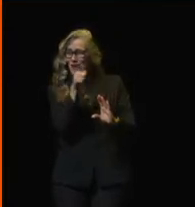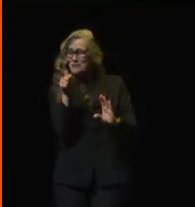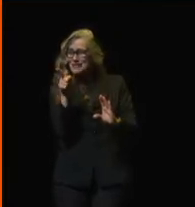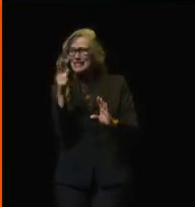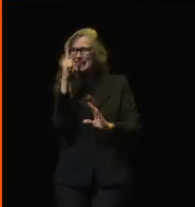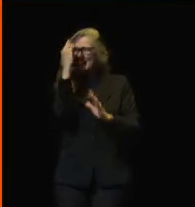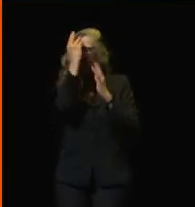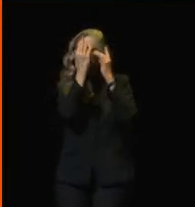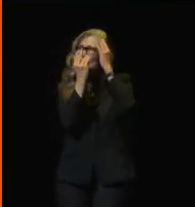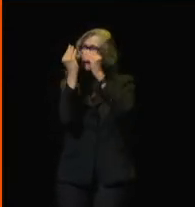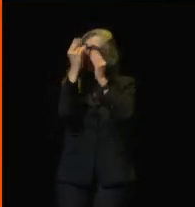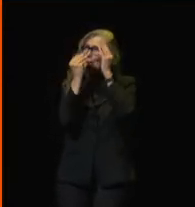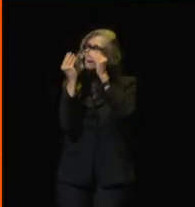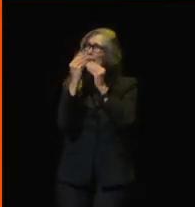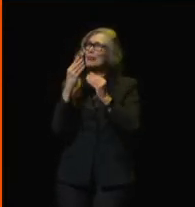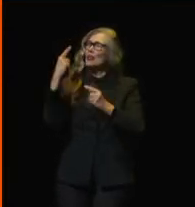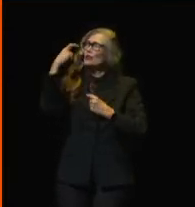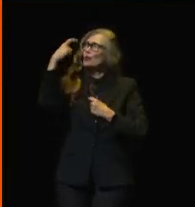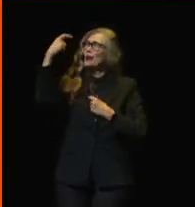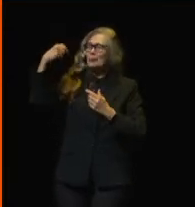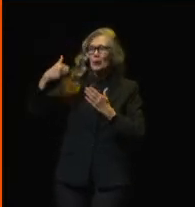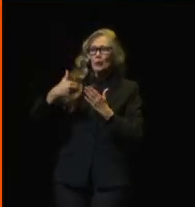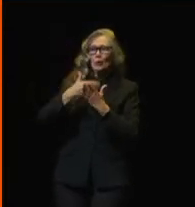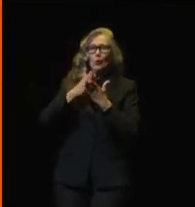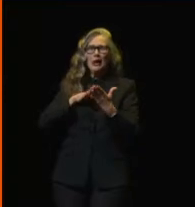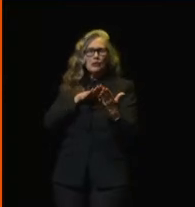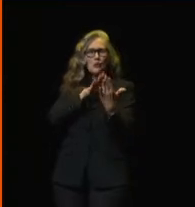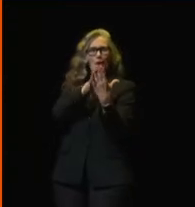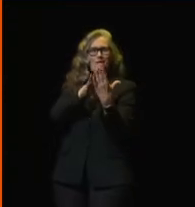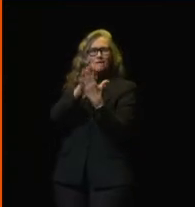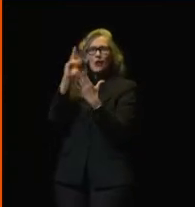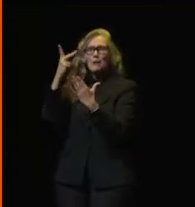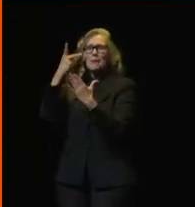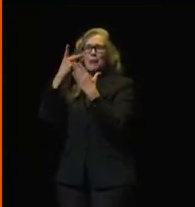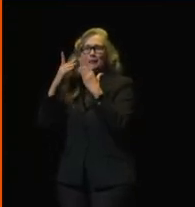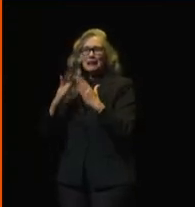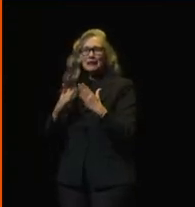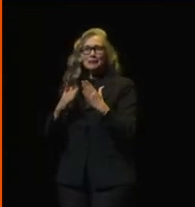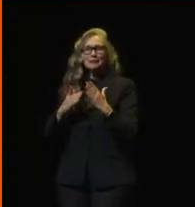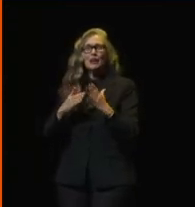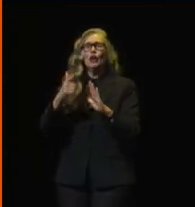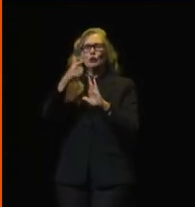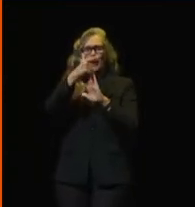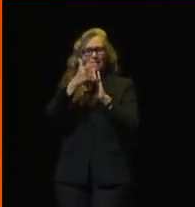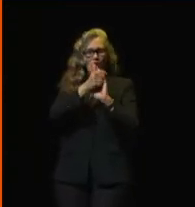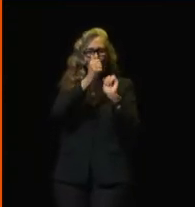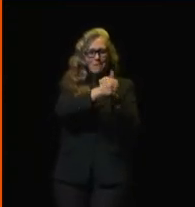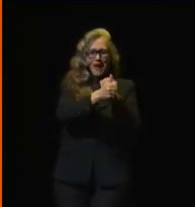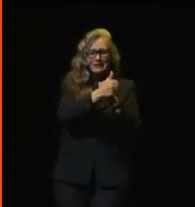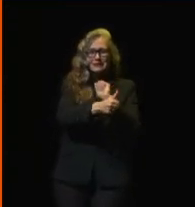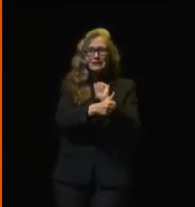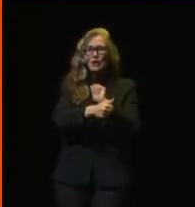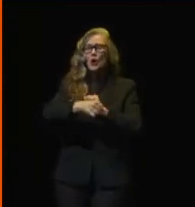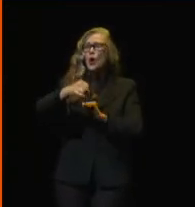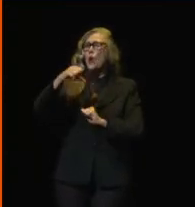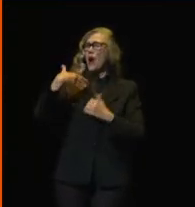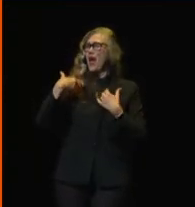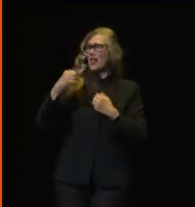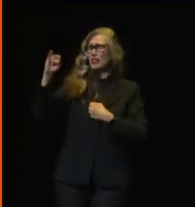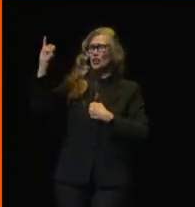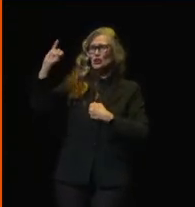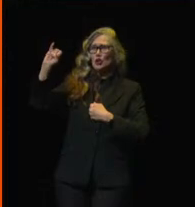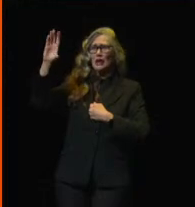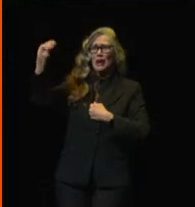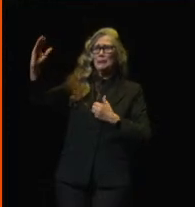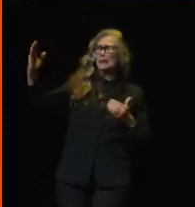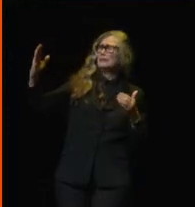scheming and dreaming up new strategies to confront politicians or get bills passed or fight the health insurance companies. And while these are